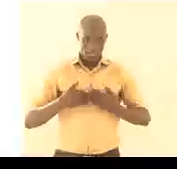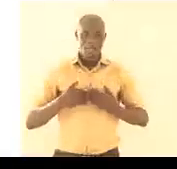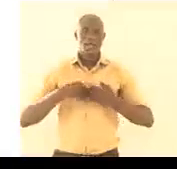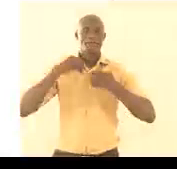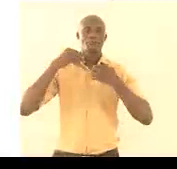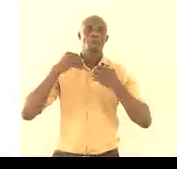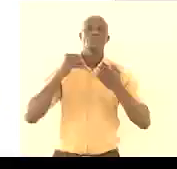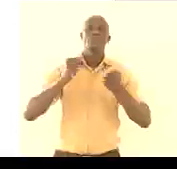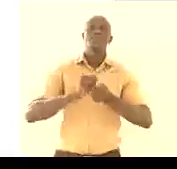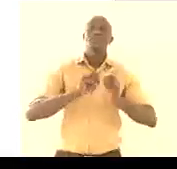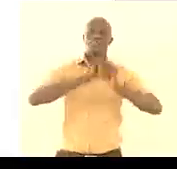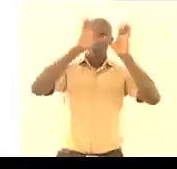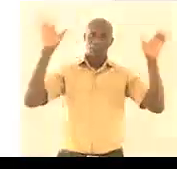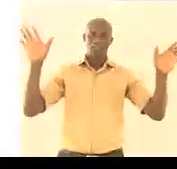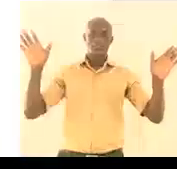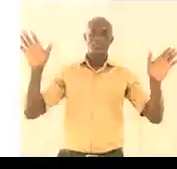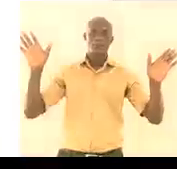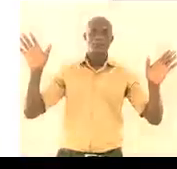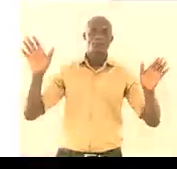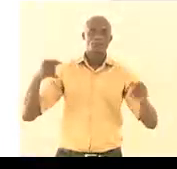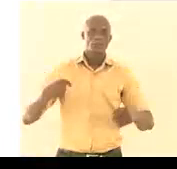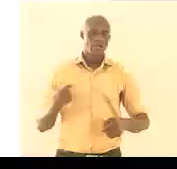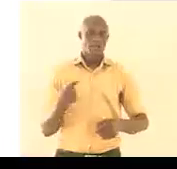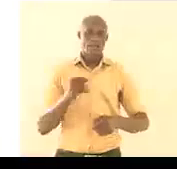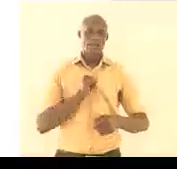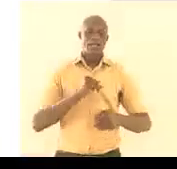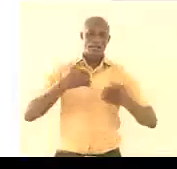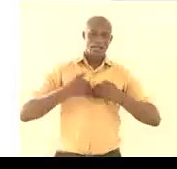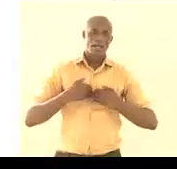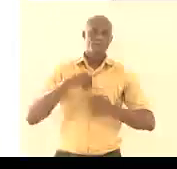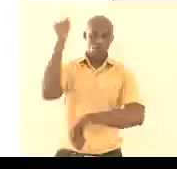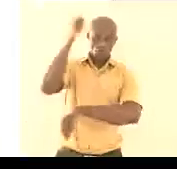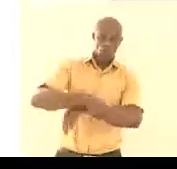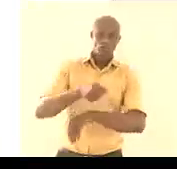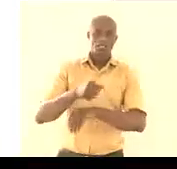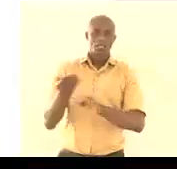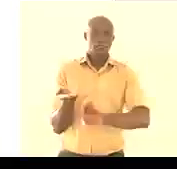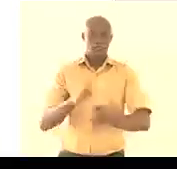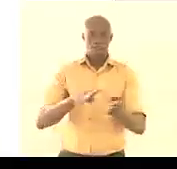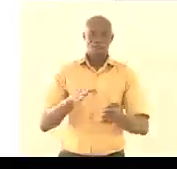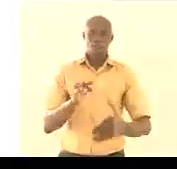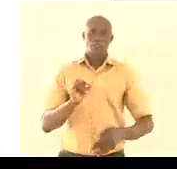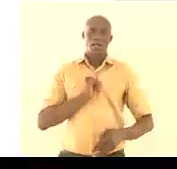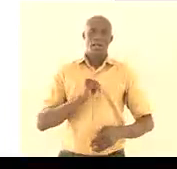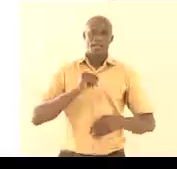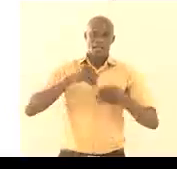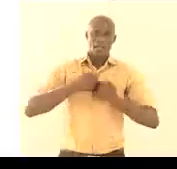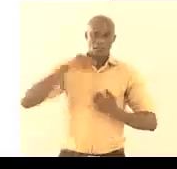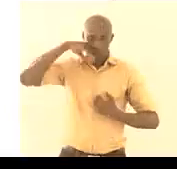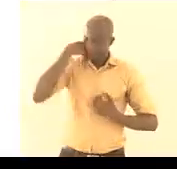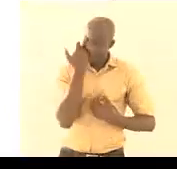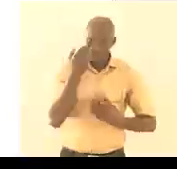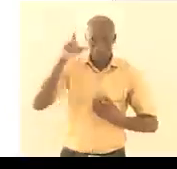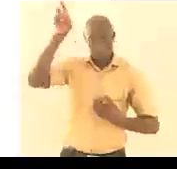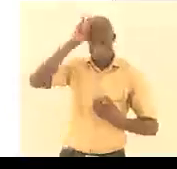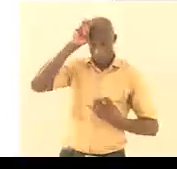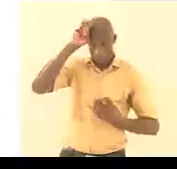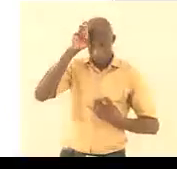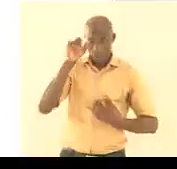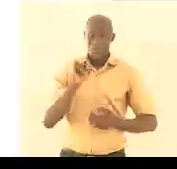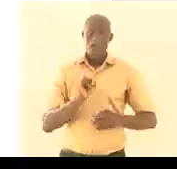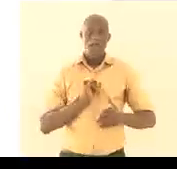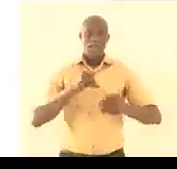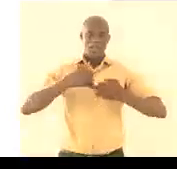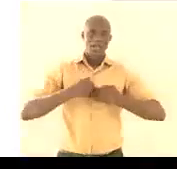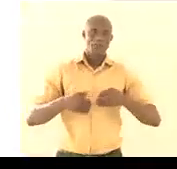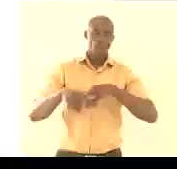been vindicated. And I have conquered death. And I have shamed the devil. And I